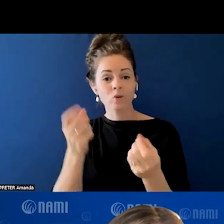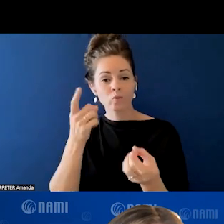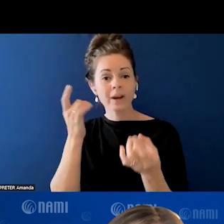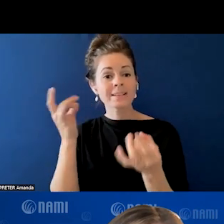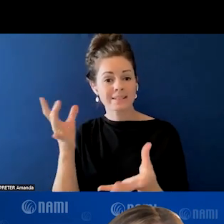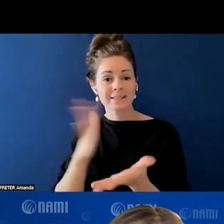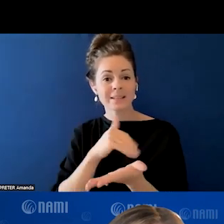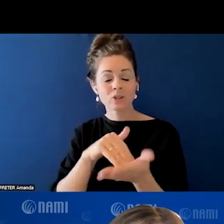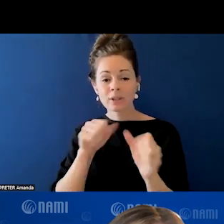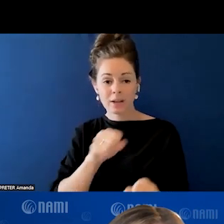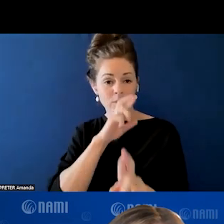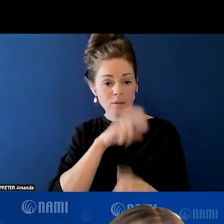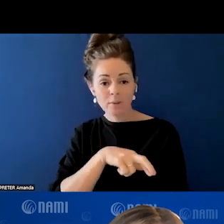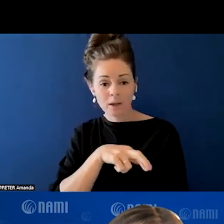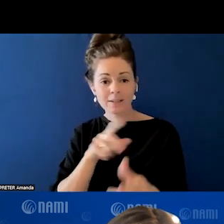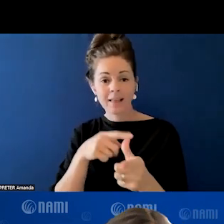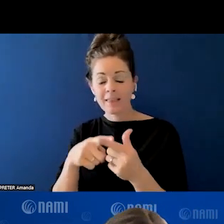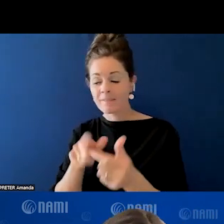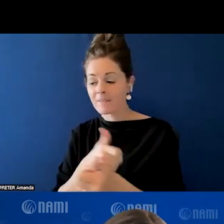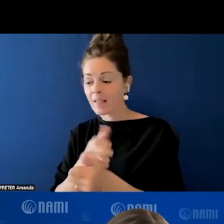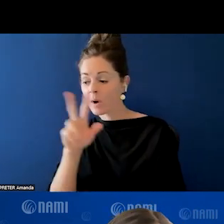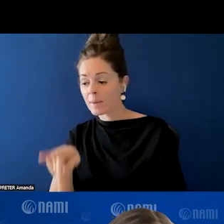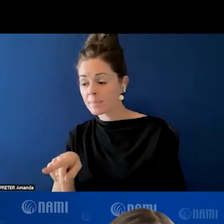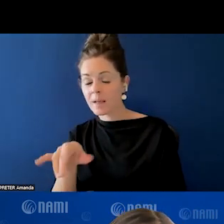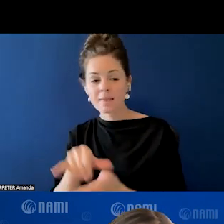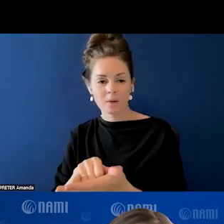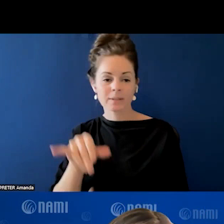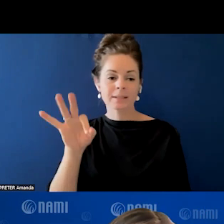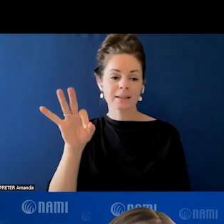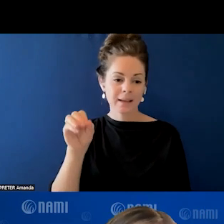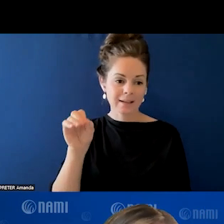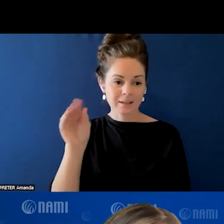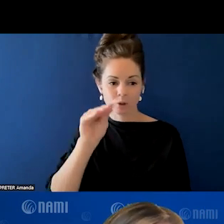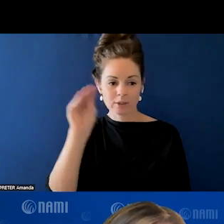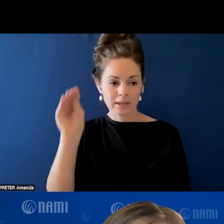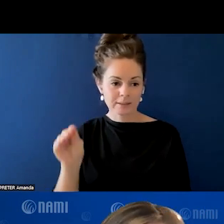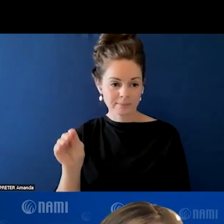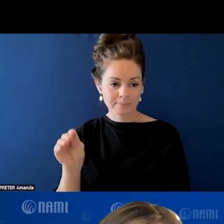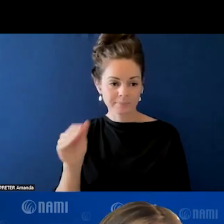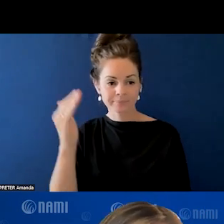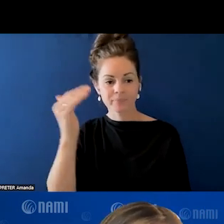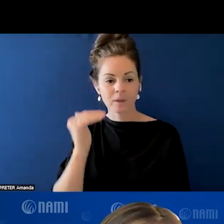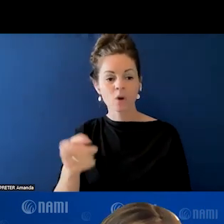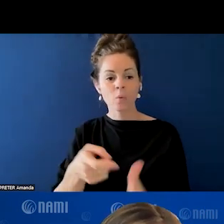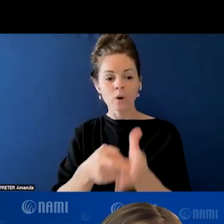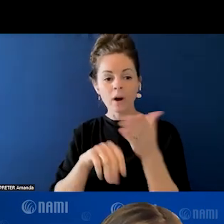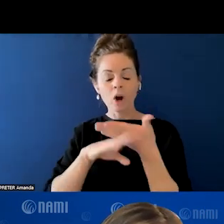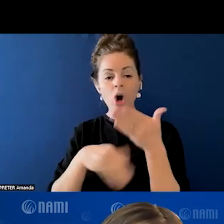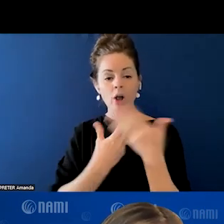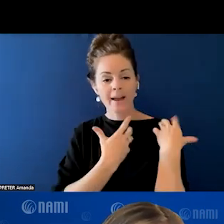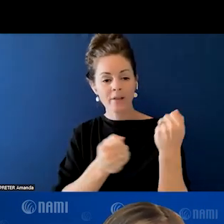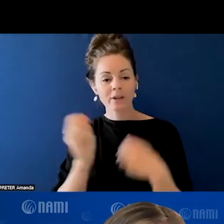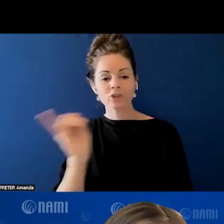to callers and follow up later. That was at 90%. Require all health insurers to cover mental